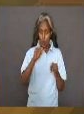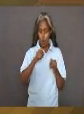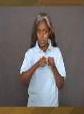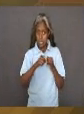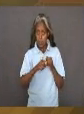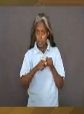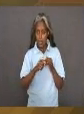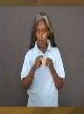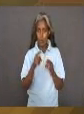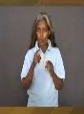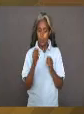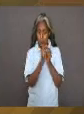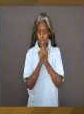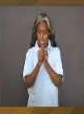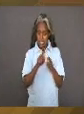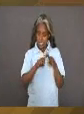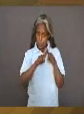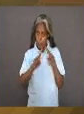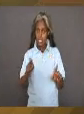a specific angle.